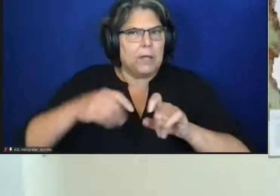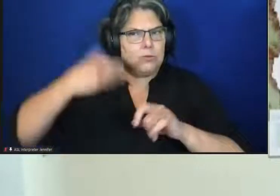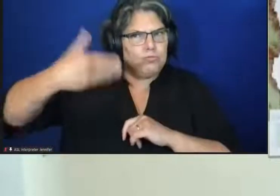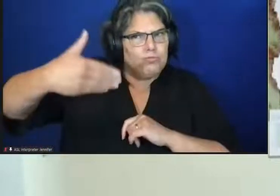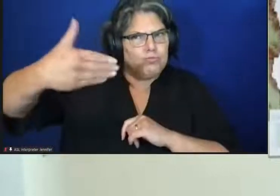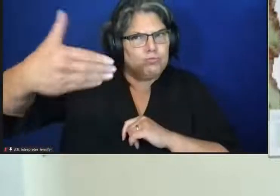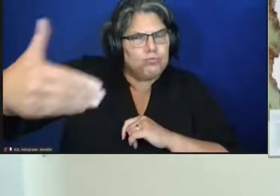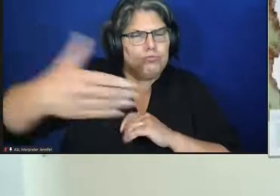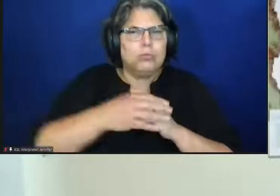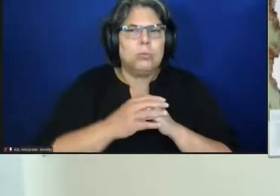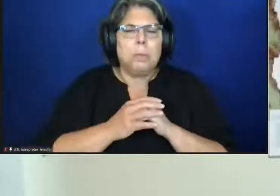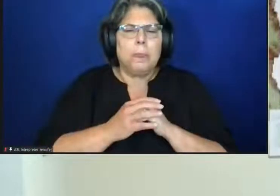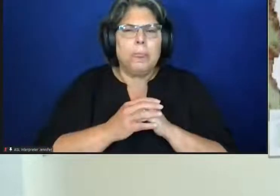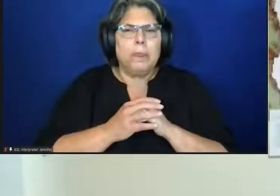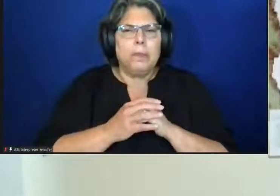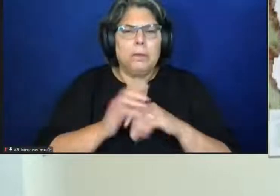full